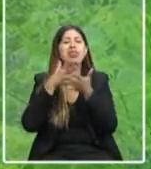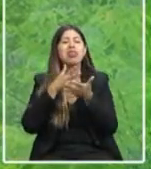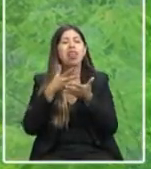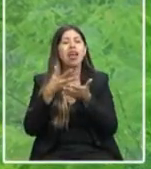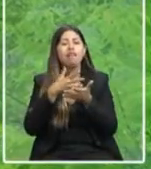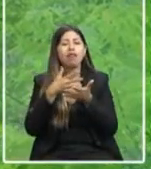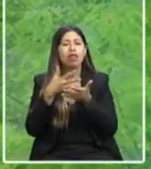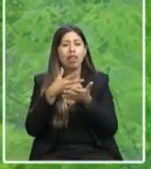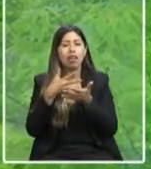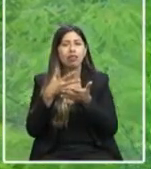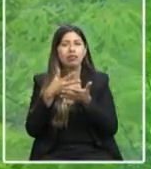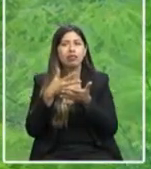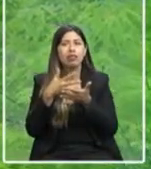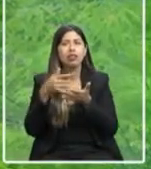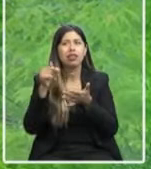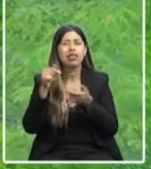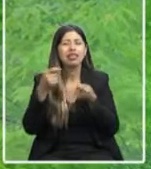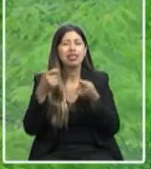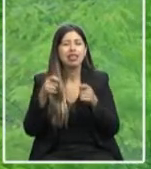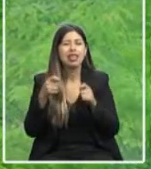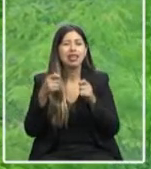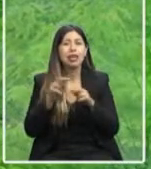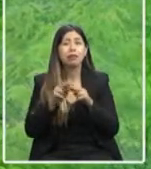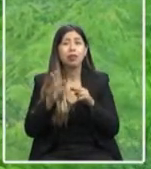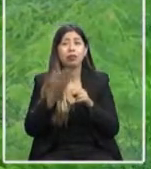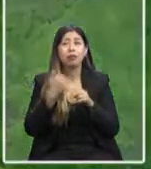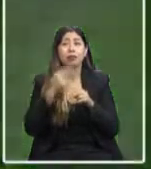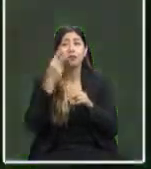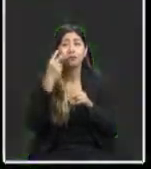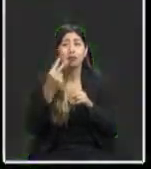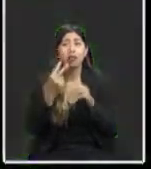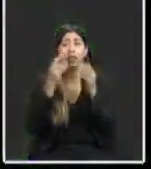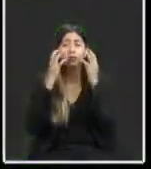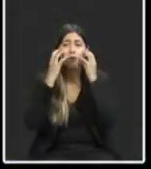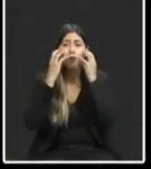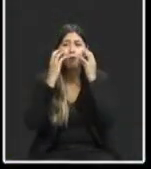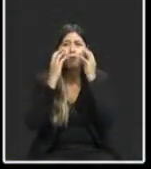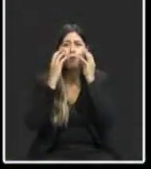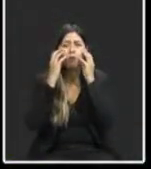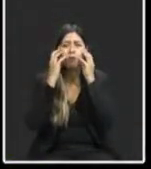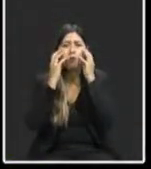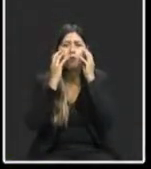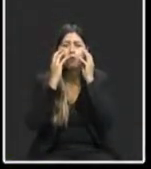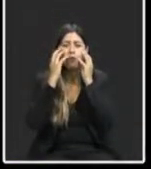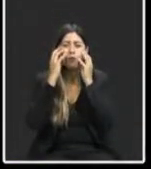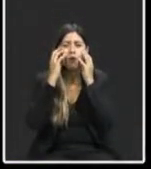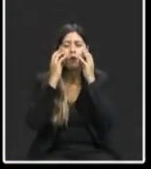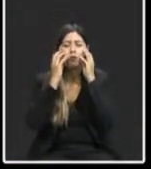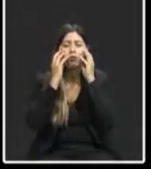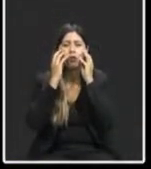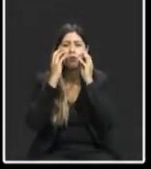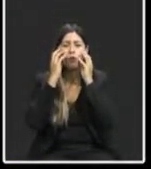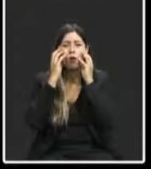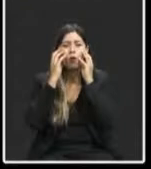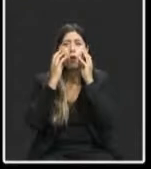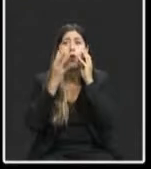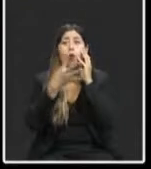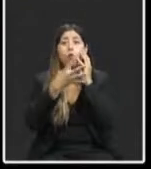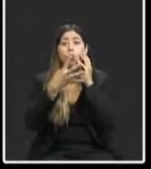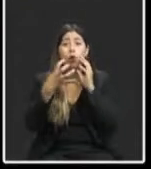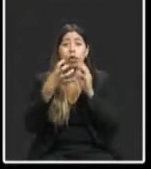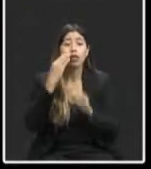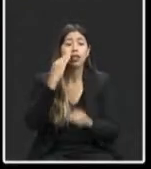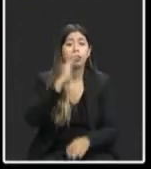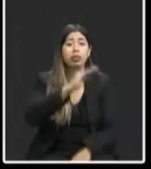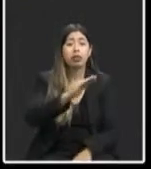at almost 400 recent individuals that had CT scans, and we wanted to see